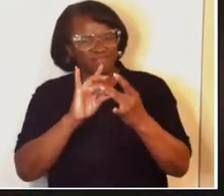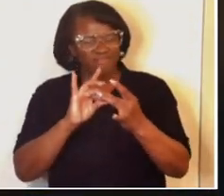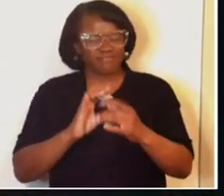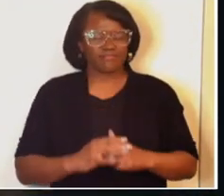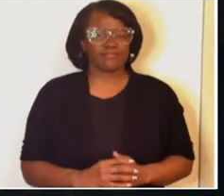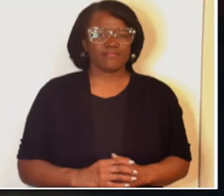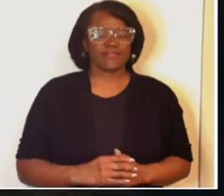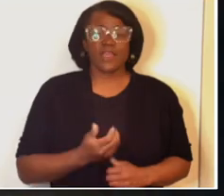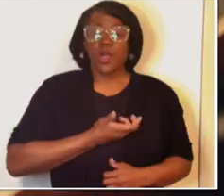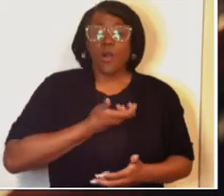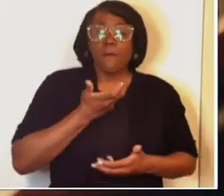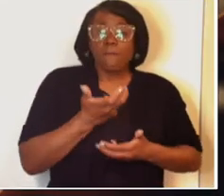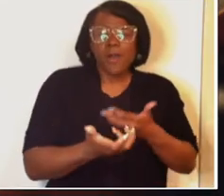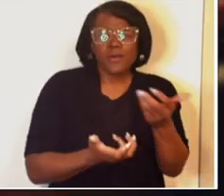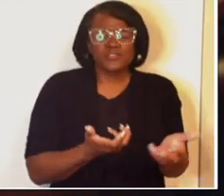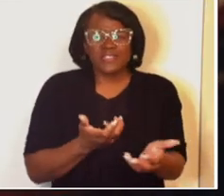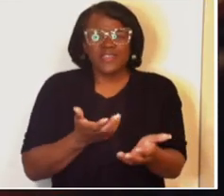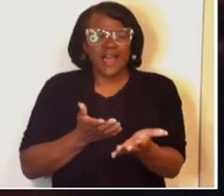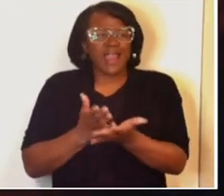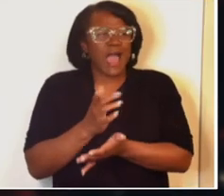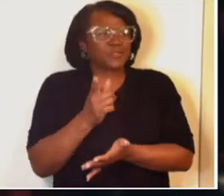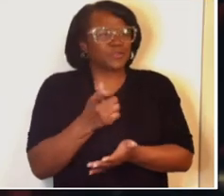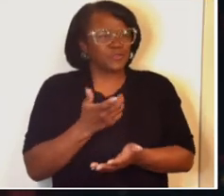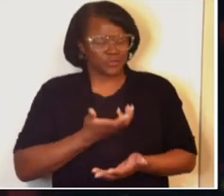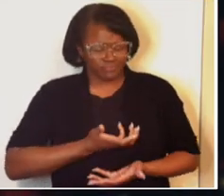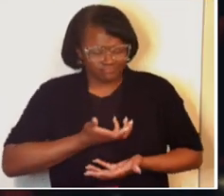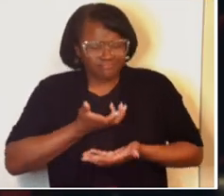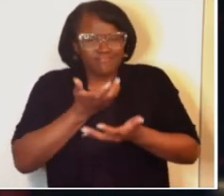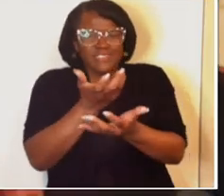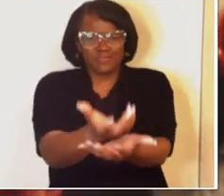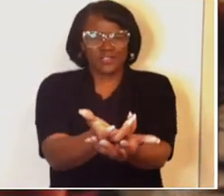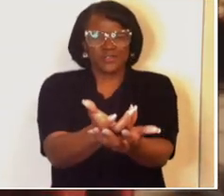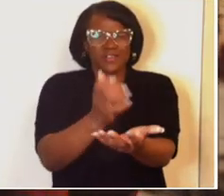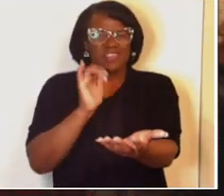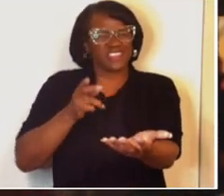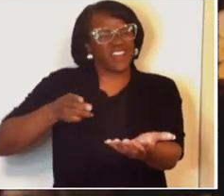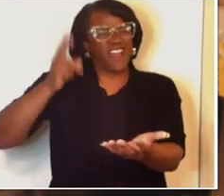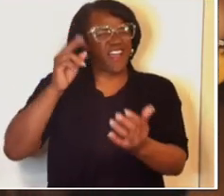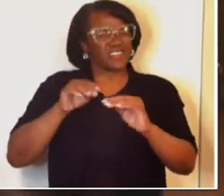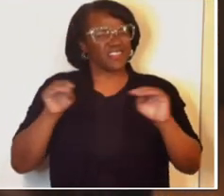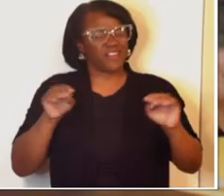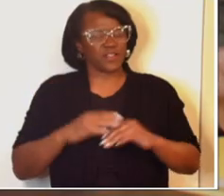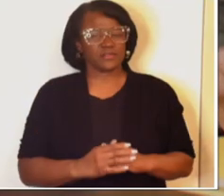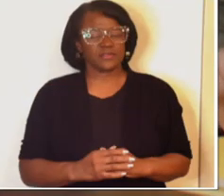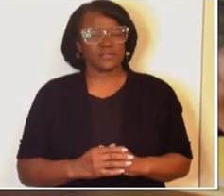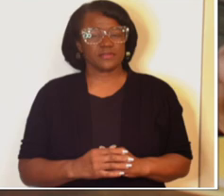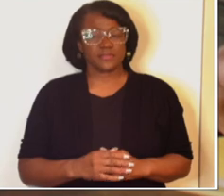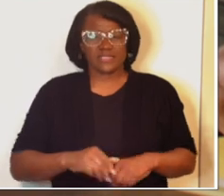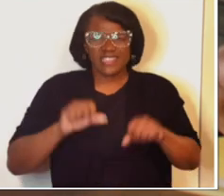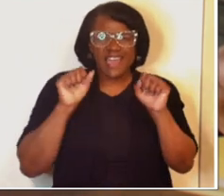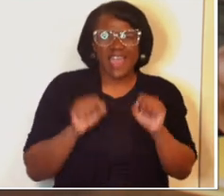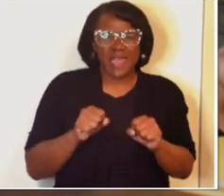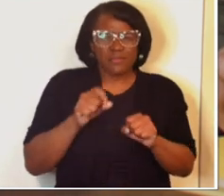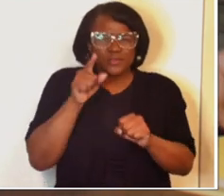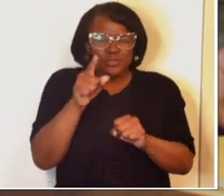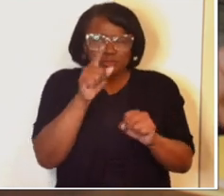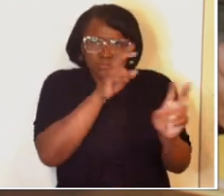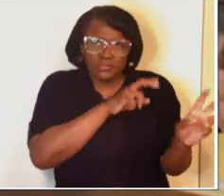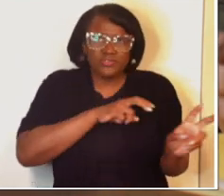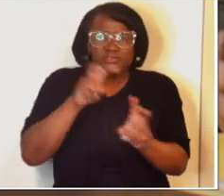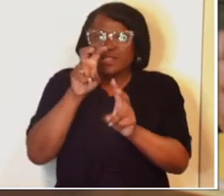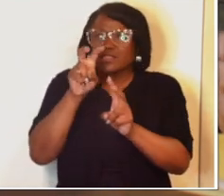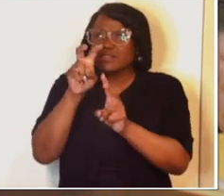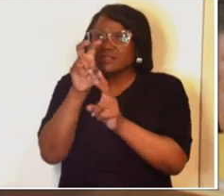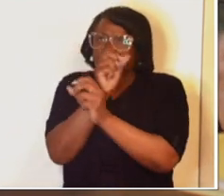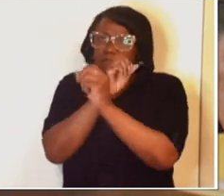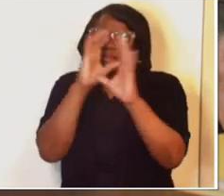Poetry allows you to express yourself at the highest level. It is able to take you to a place where